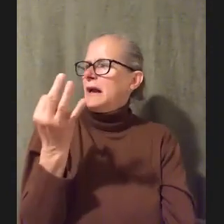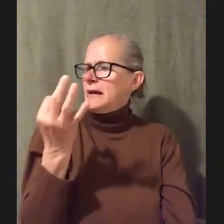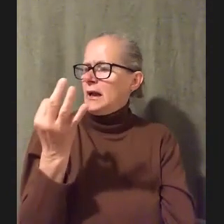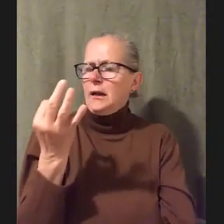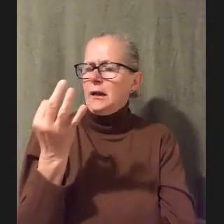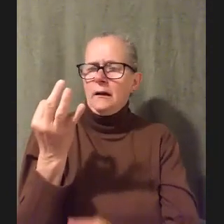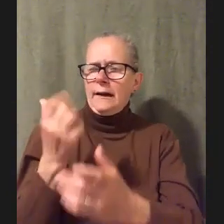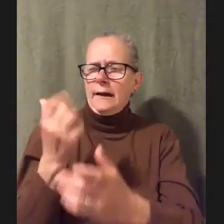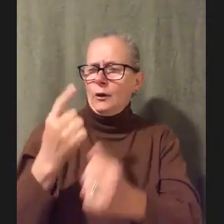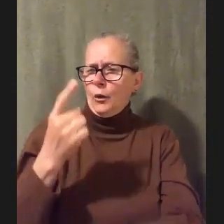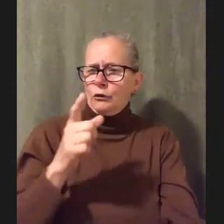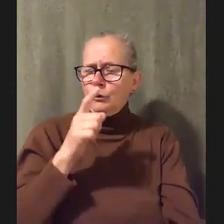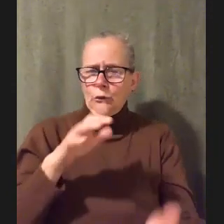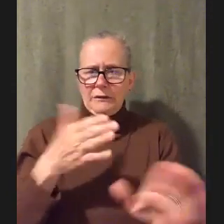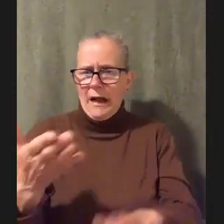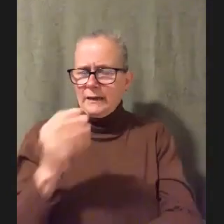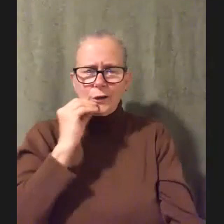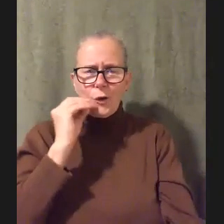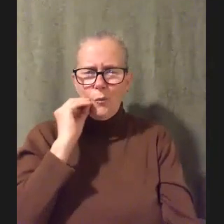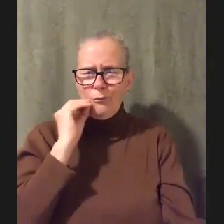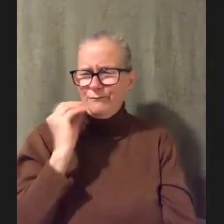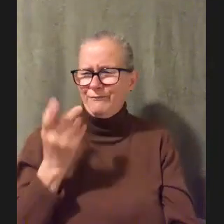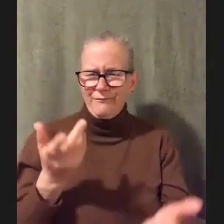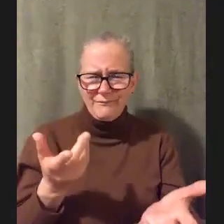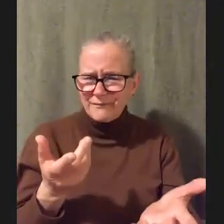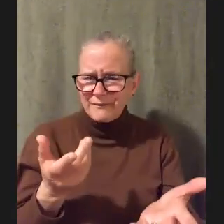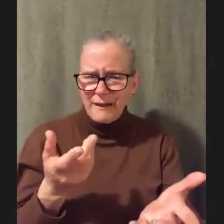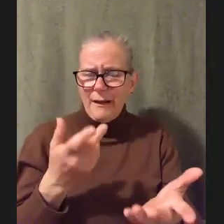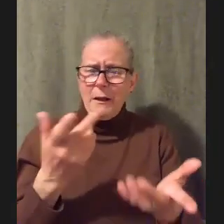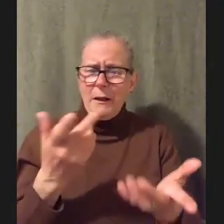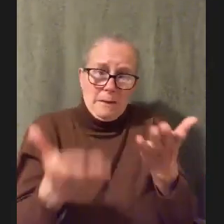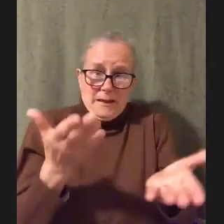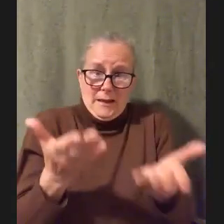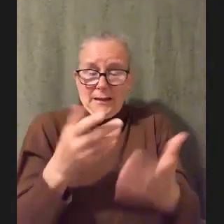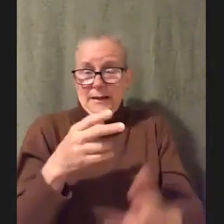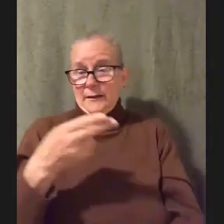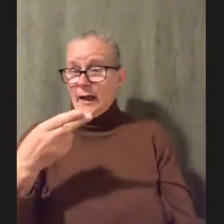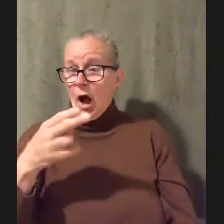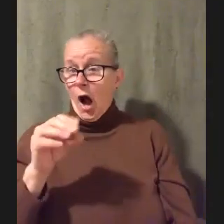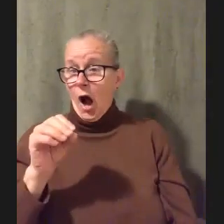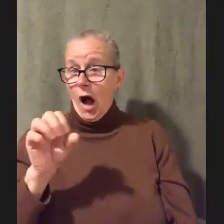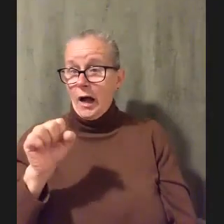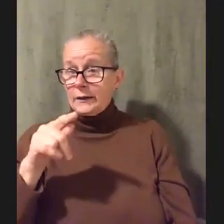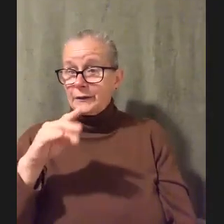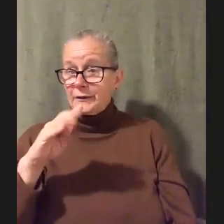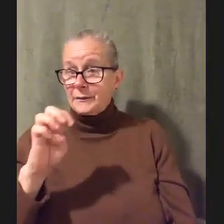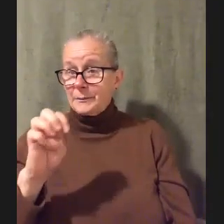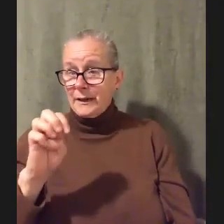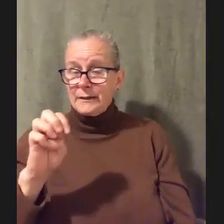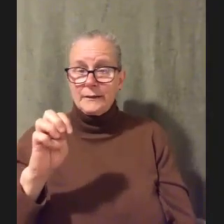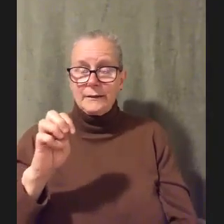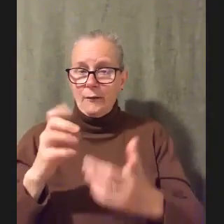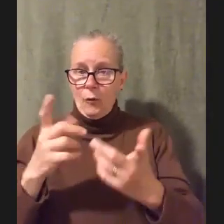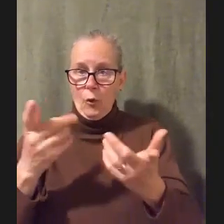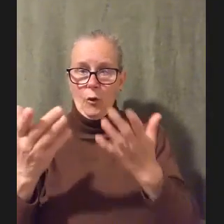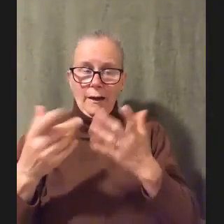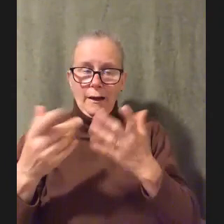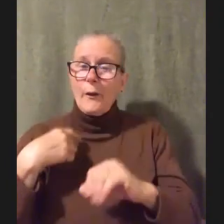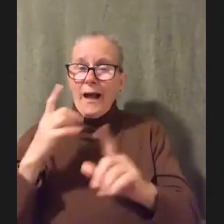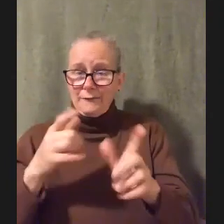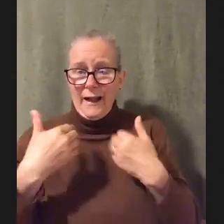anyone that dies at home, basically, unless it's a hospice death, that ends up falling under the medical examiner's